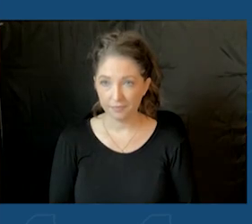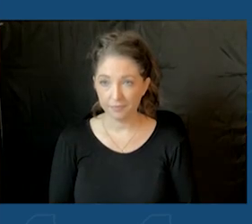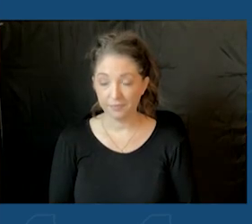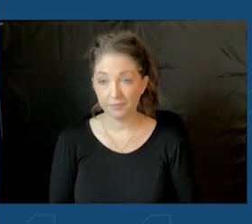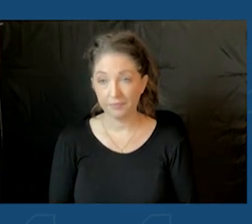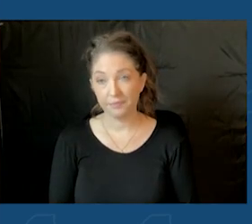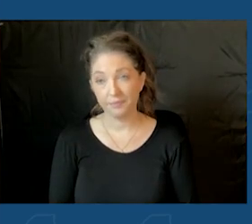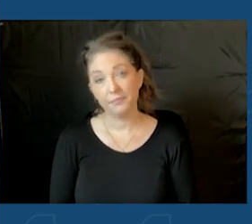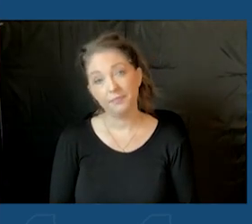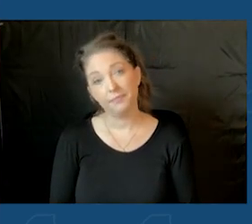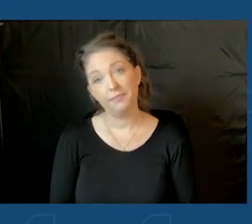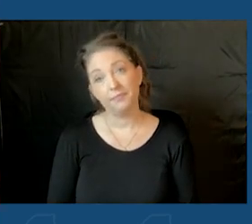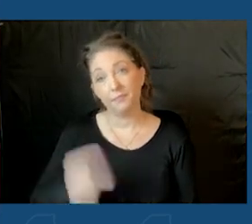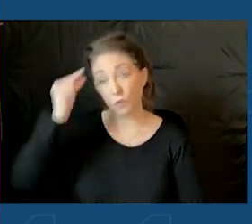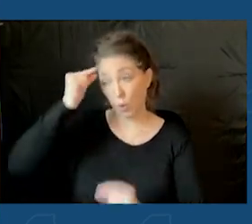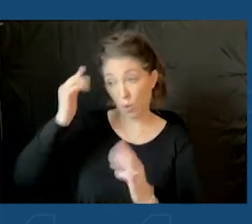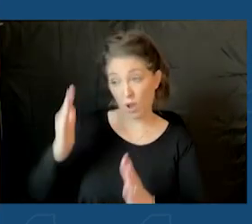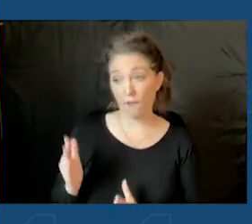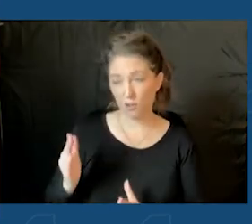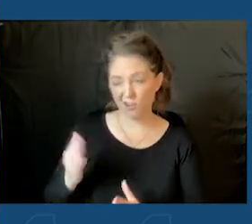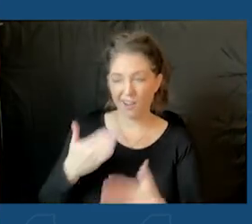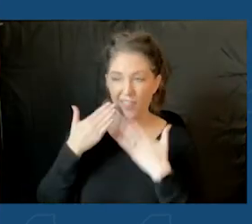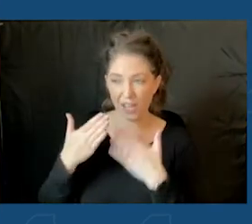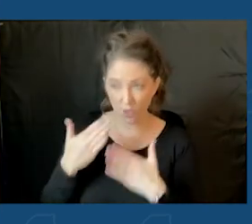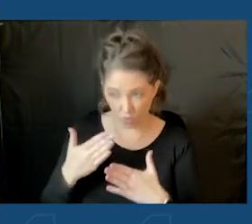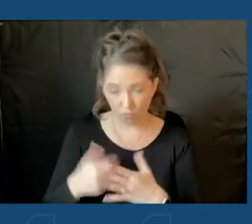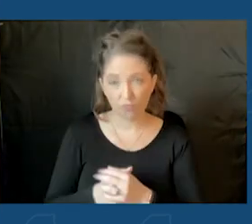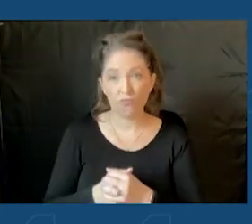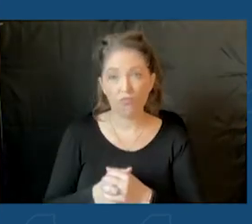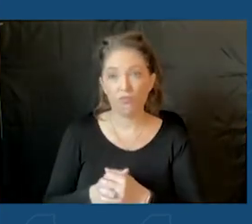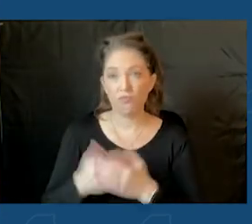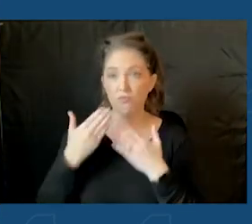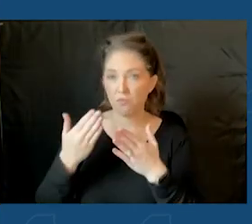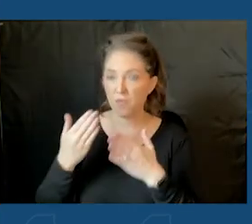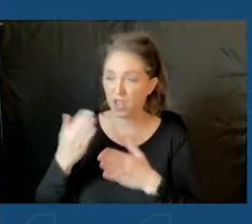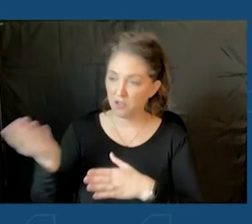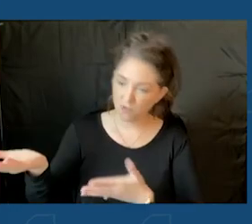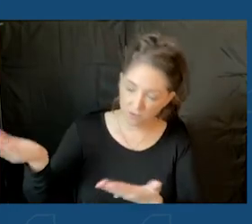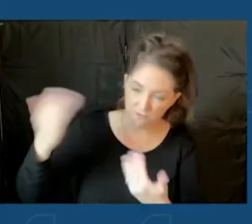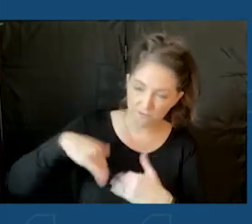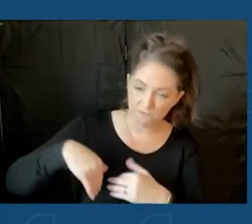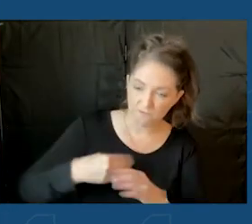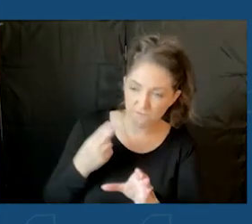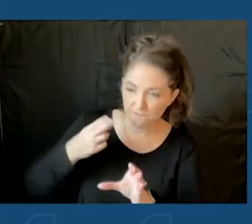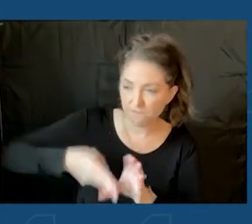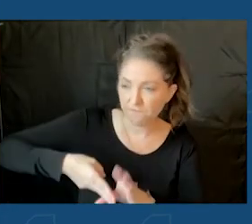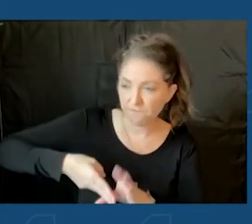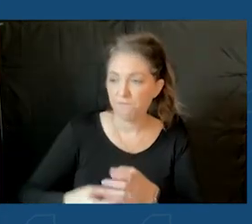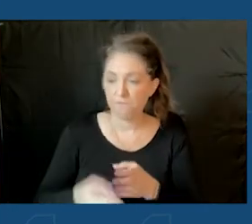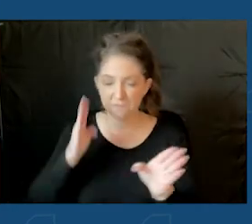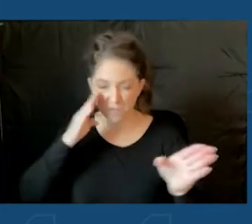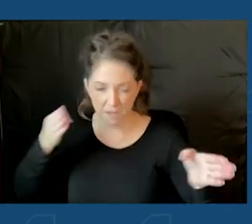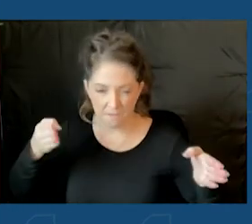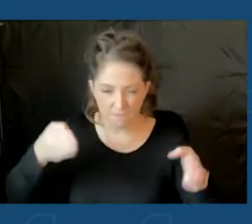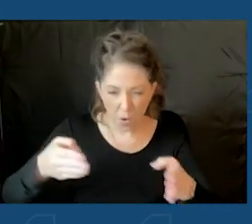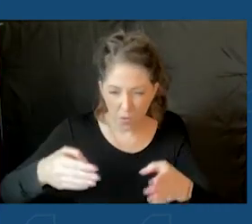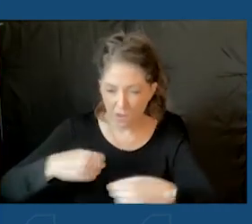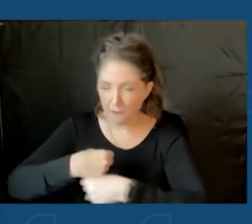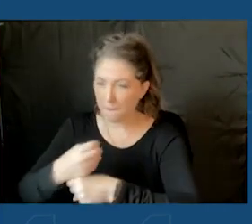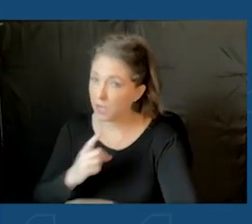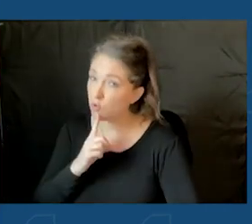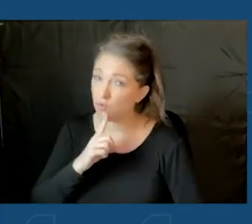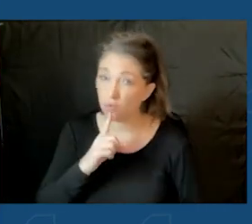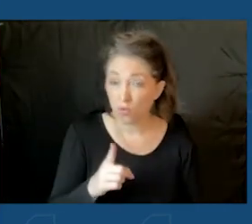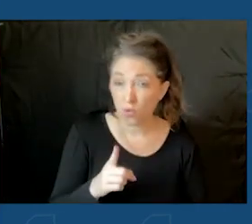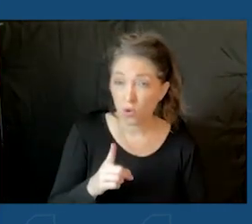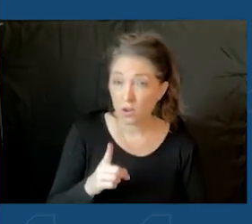So, Governor Hochul, thank you. Thank you for coming in, staying focused, and making sure